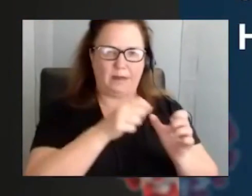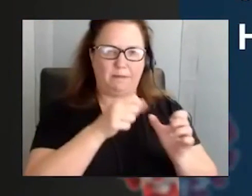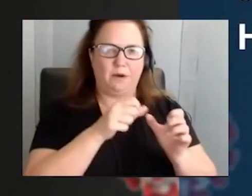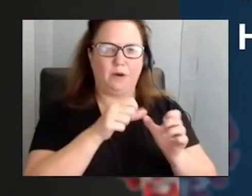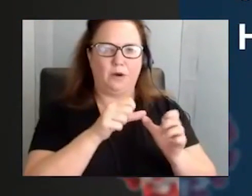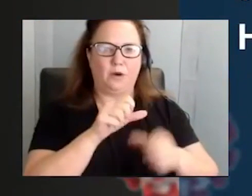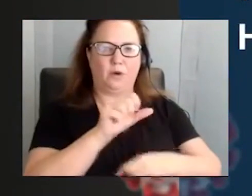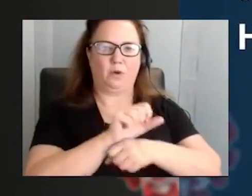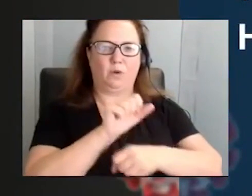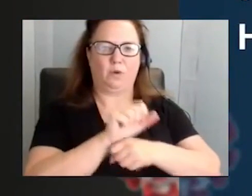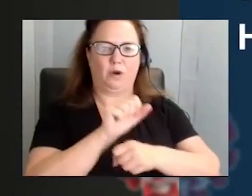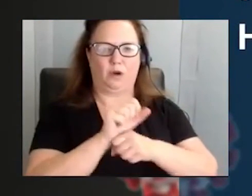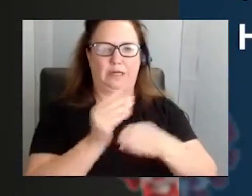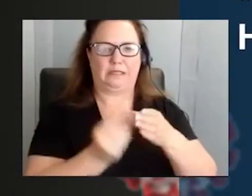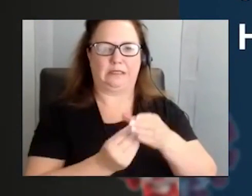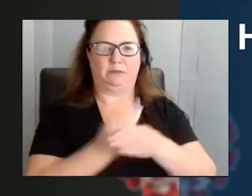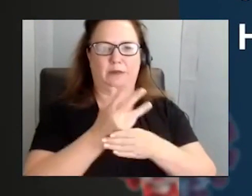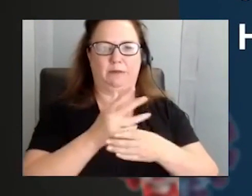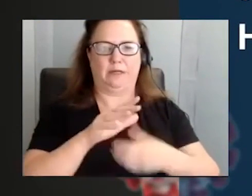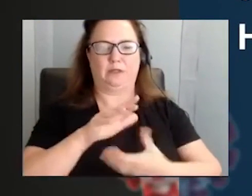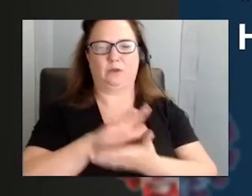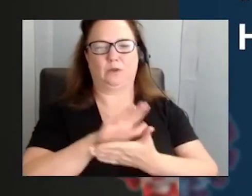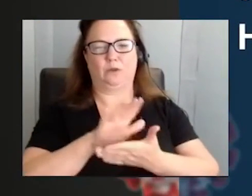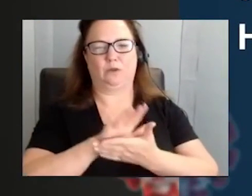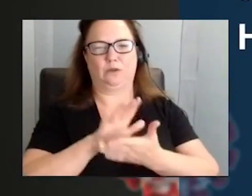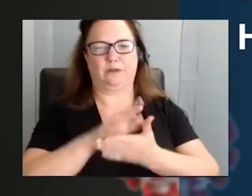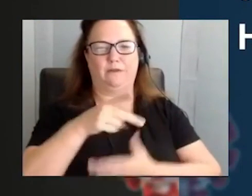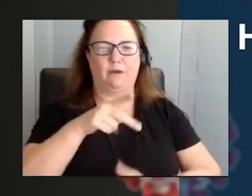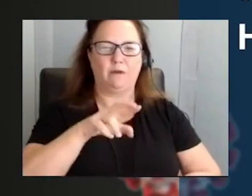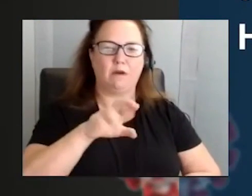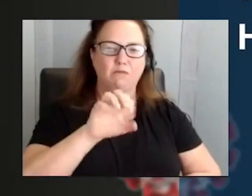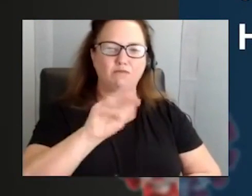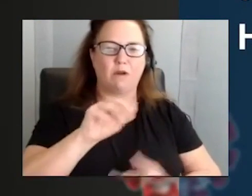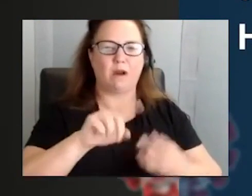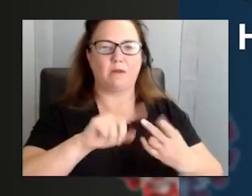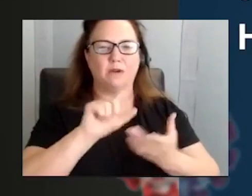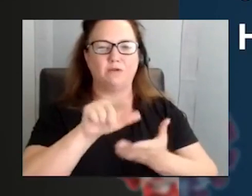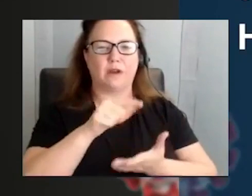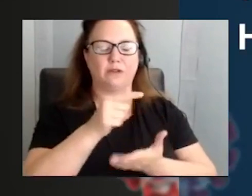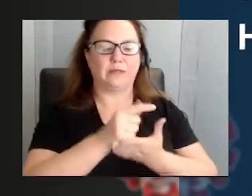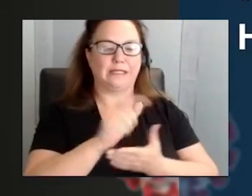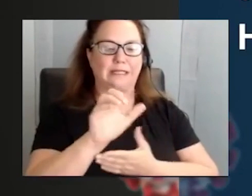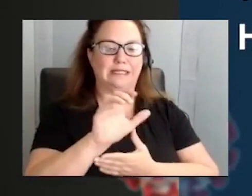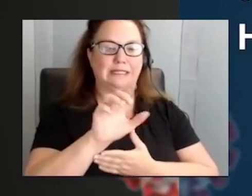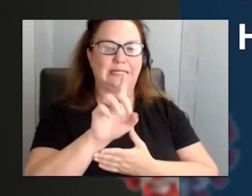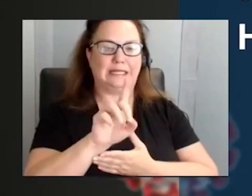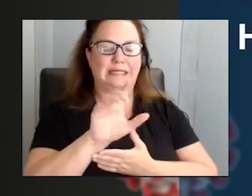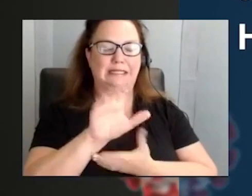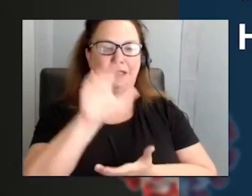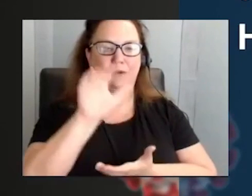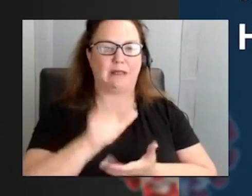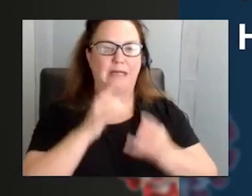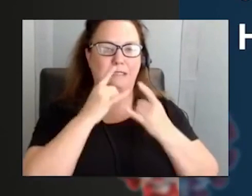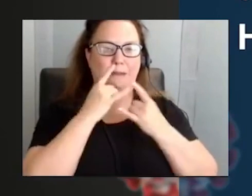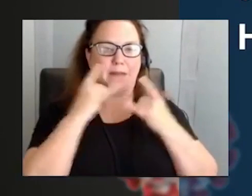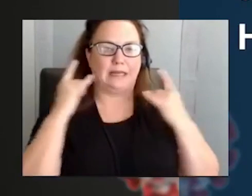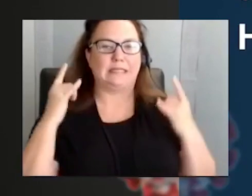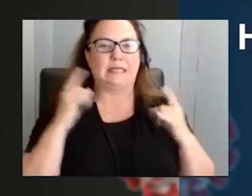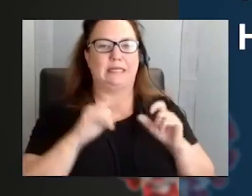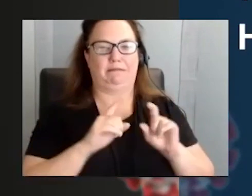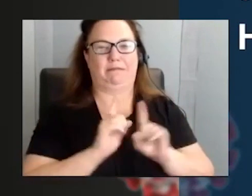this spring by area schools to prep for proms and graduations, but then the CDC relaxed masking and distancing